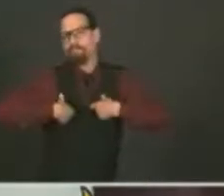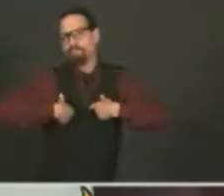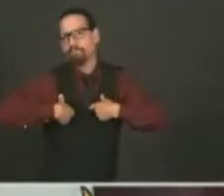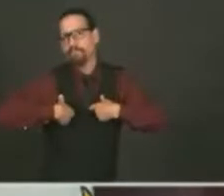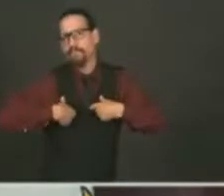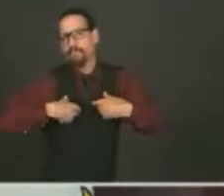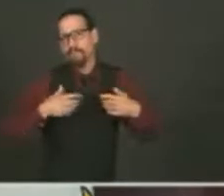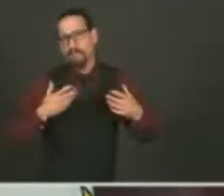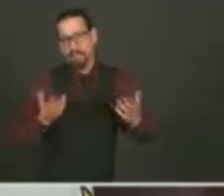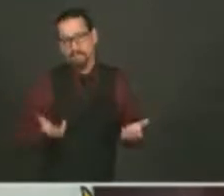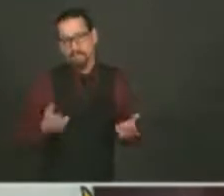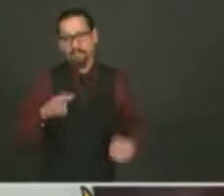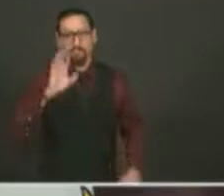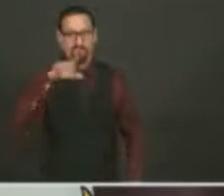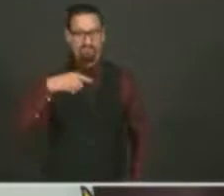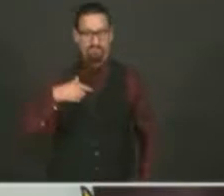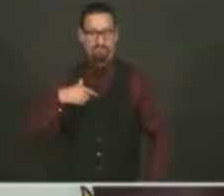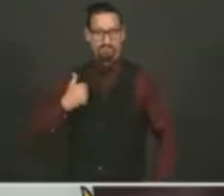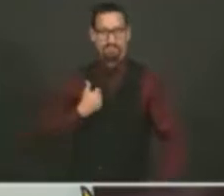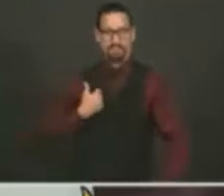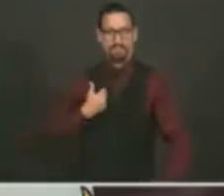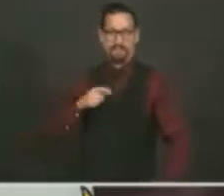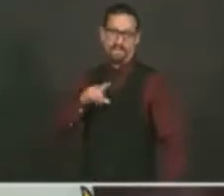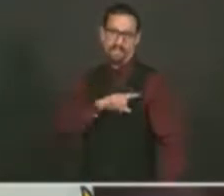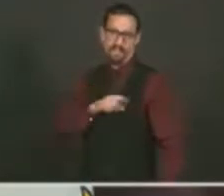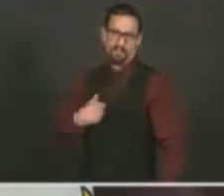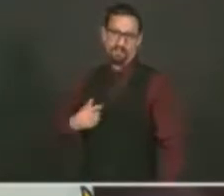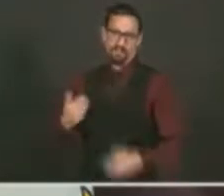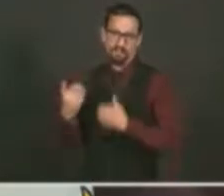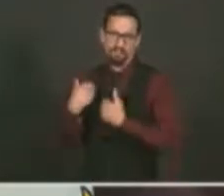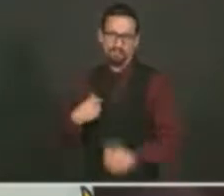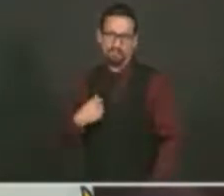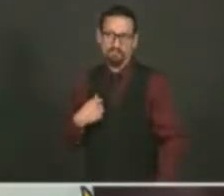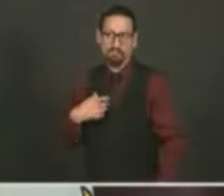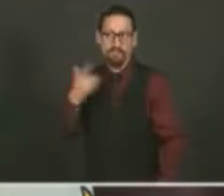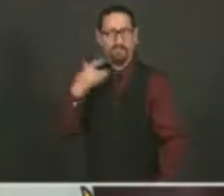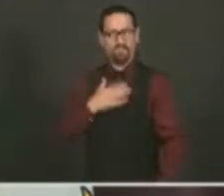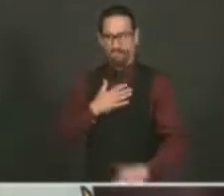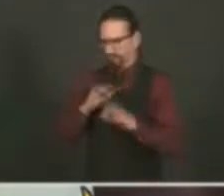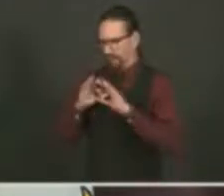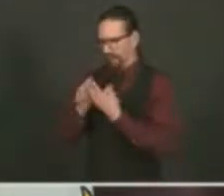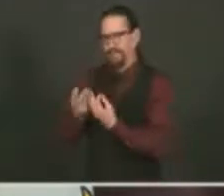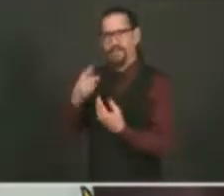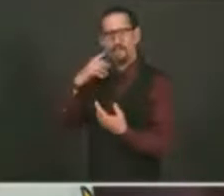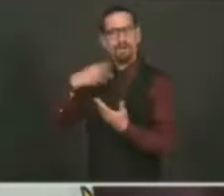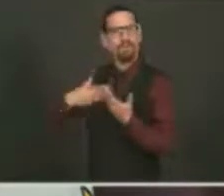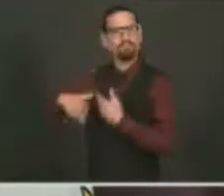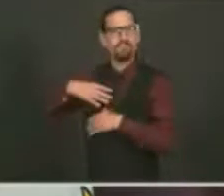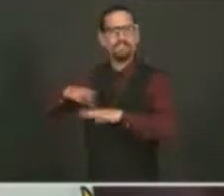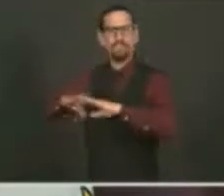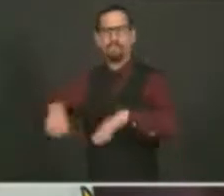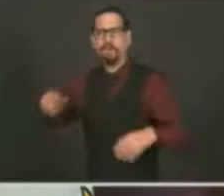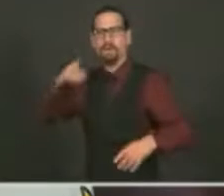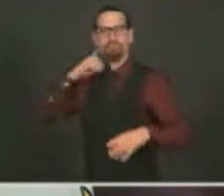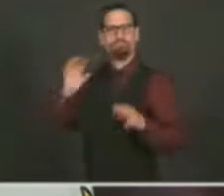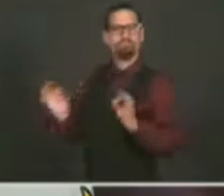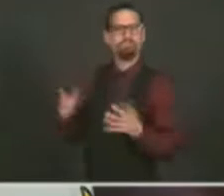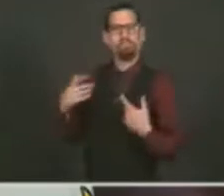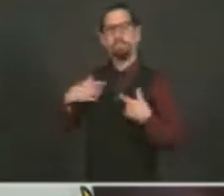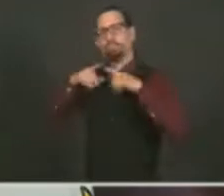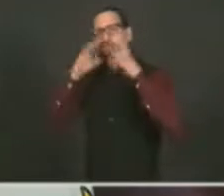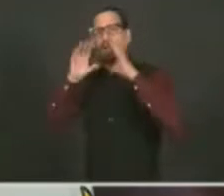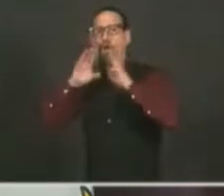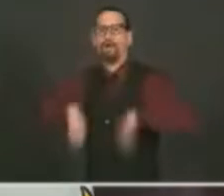guilty of this too. We all are. Think about it. I see it in my family, and I see it in my children. It might be